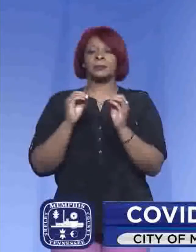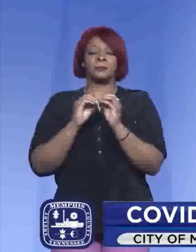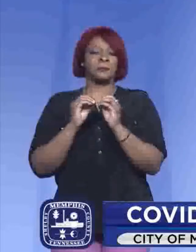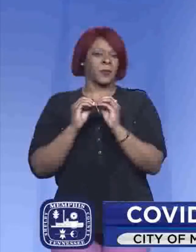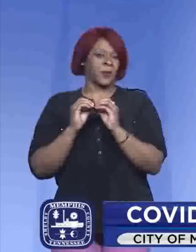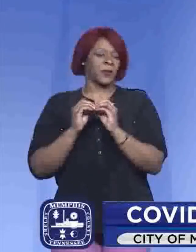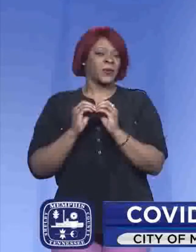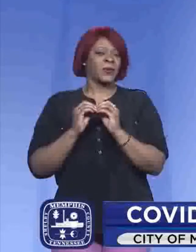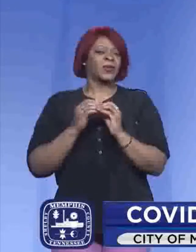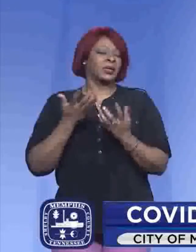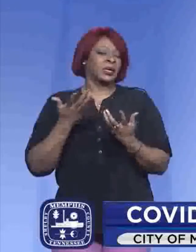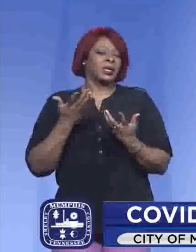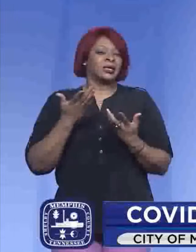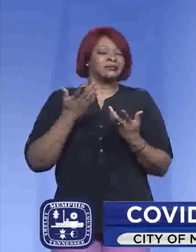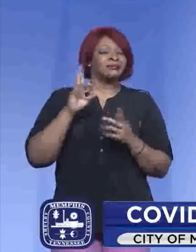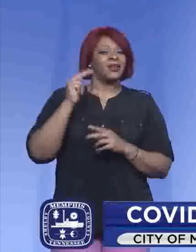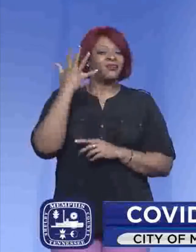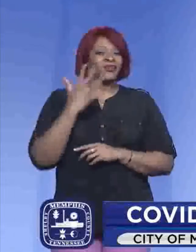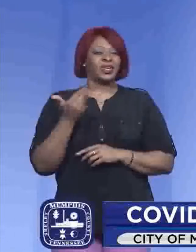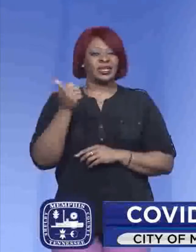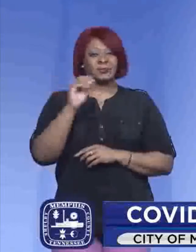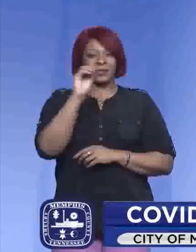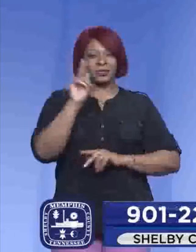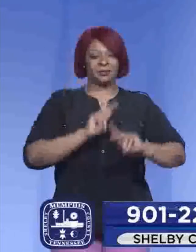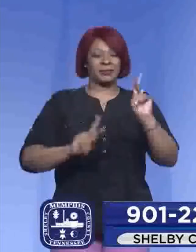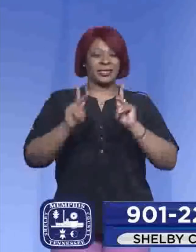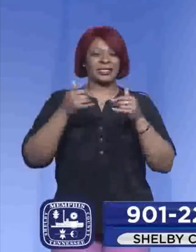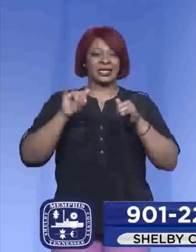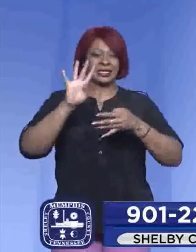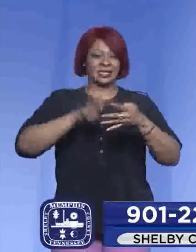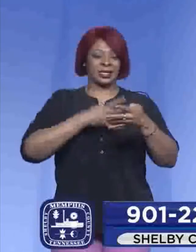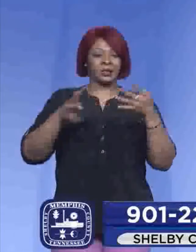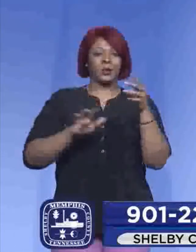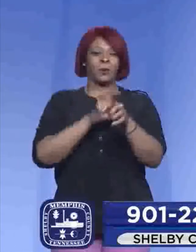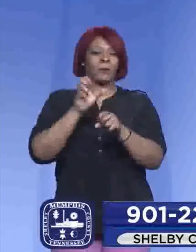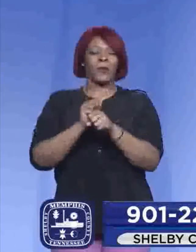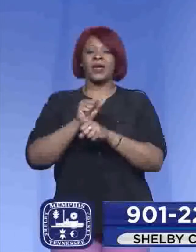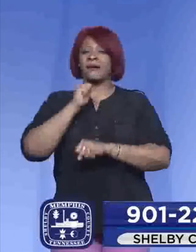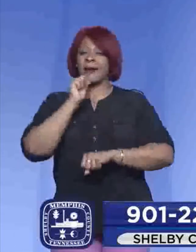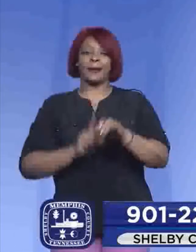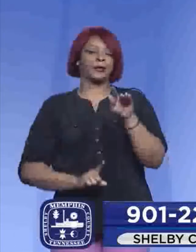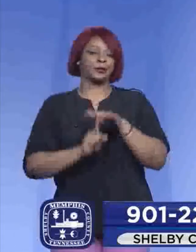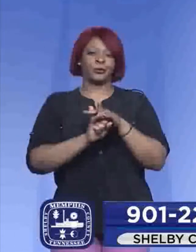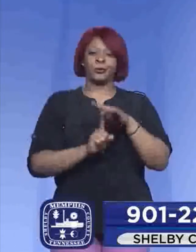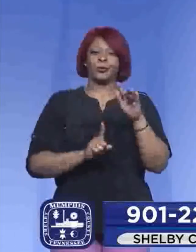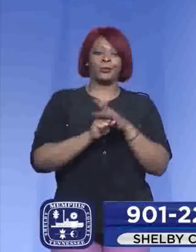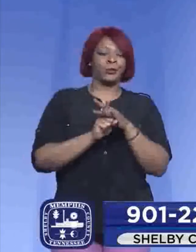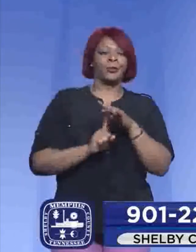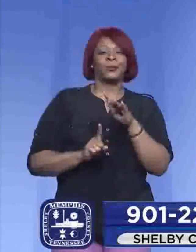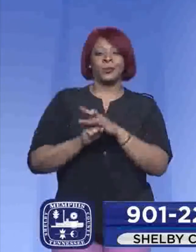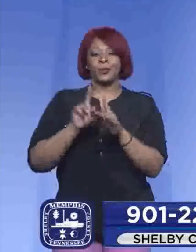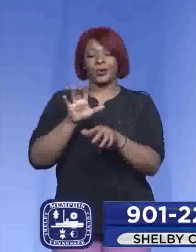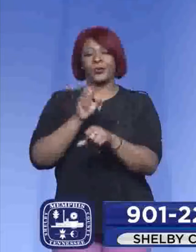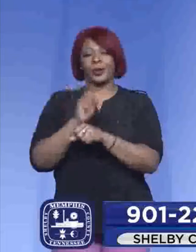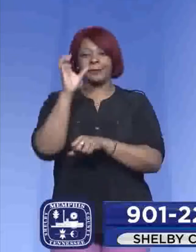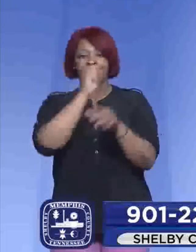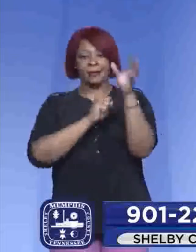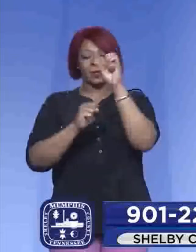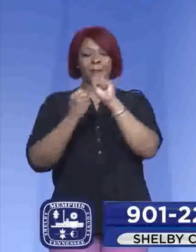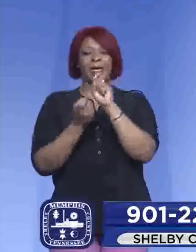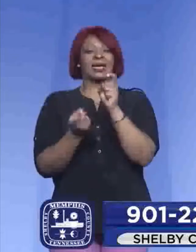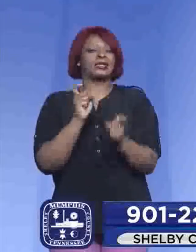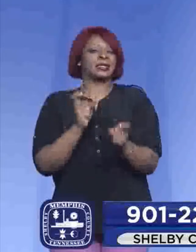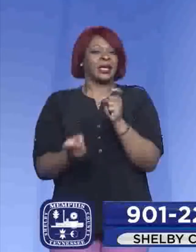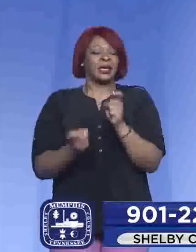arms. Unfortunately, we still have about 10% of people who are scheduling an appointment and are not showing up, so we're making some